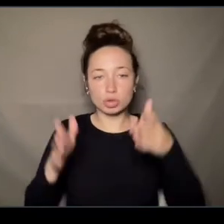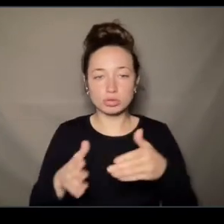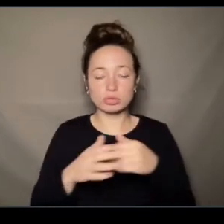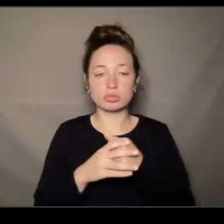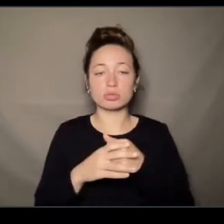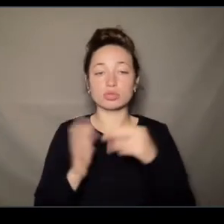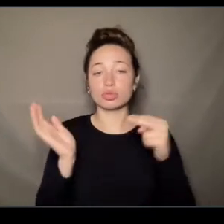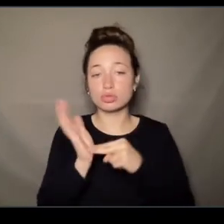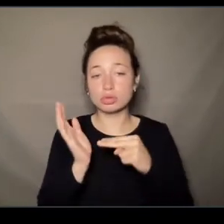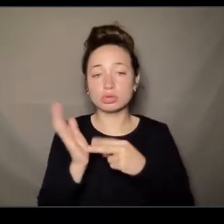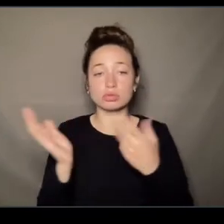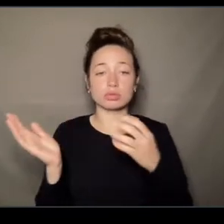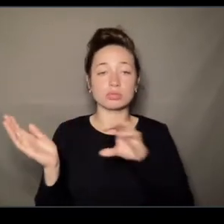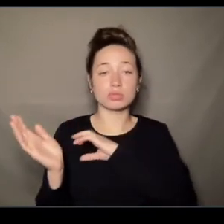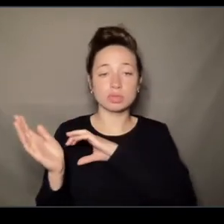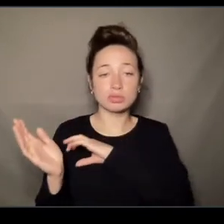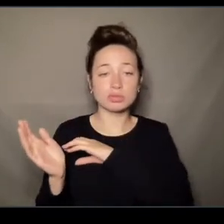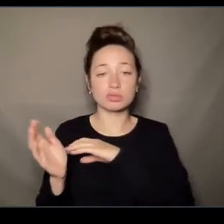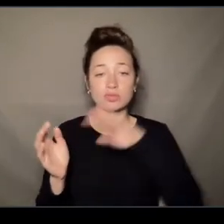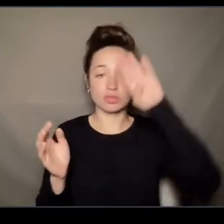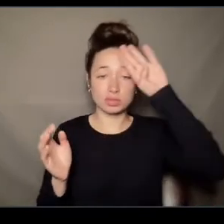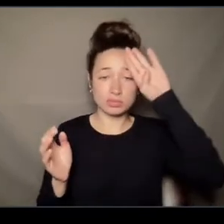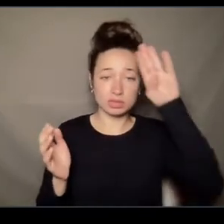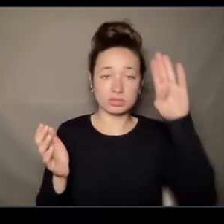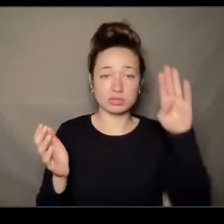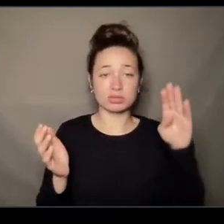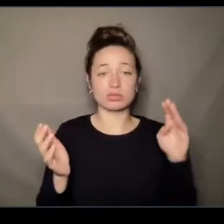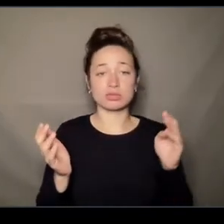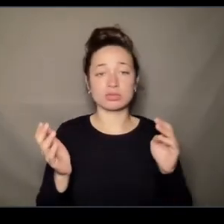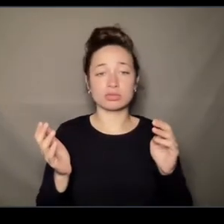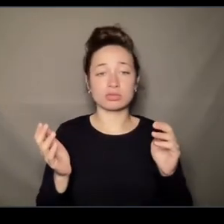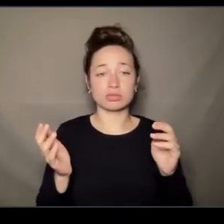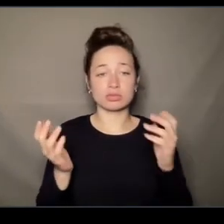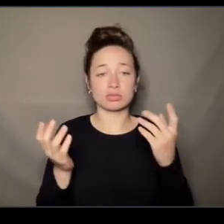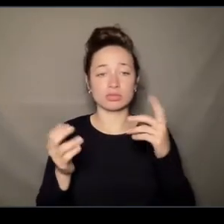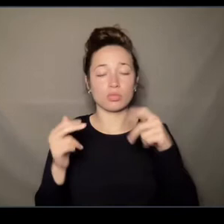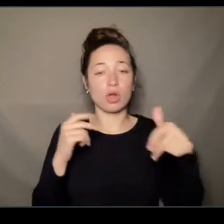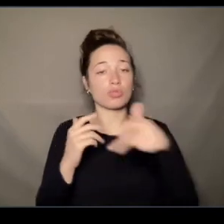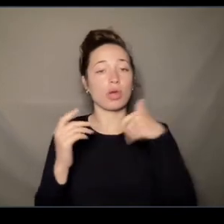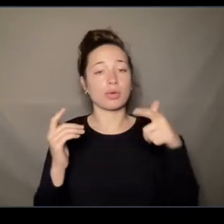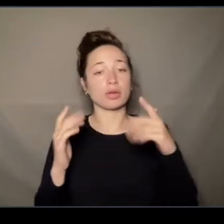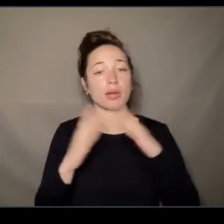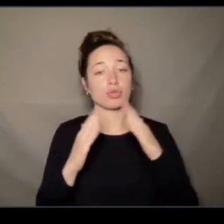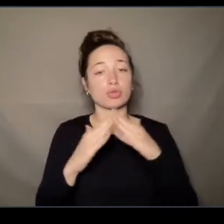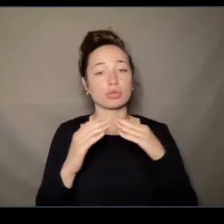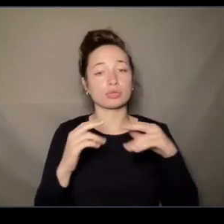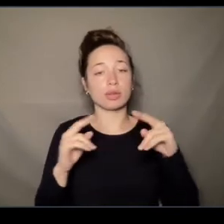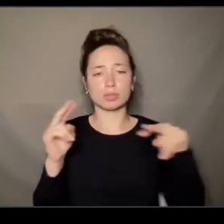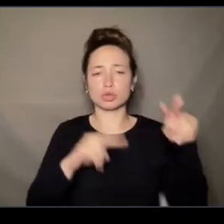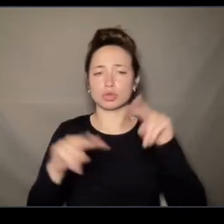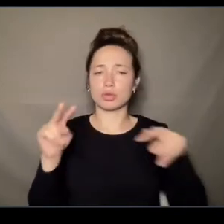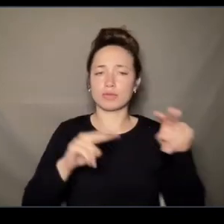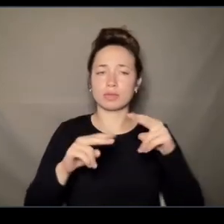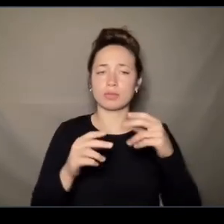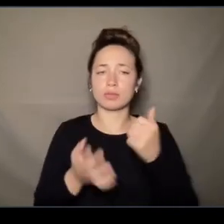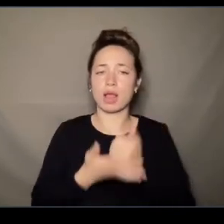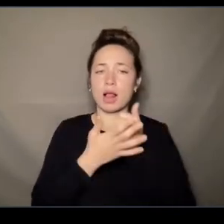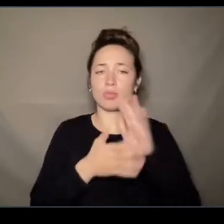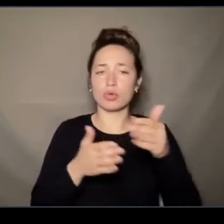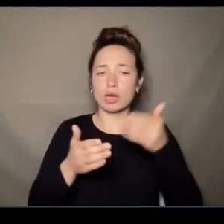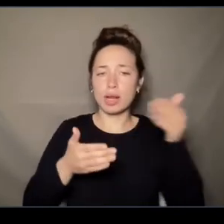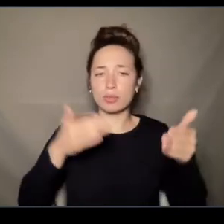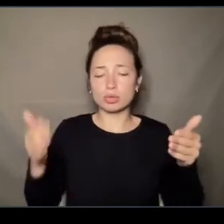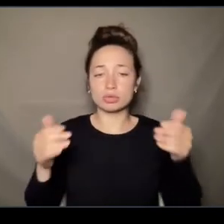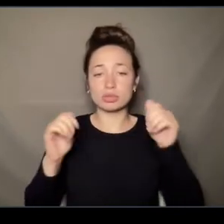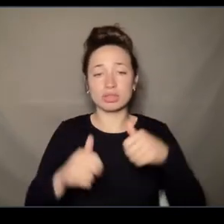are nurses, policemen, firemen. But just walking around the neighborhood and observing and being helpful to